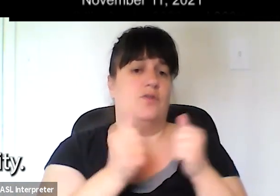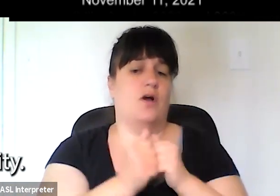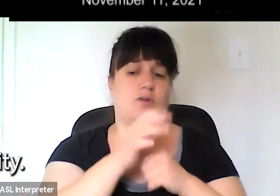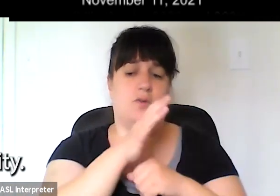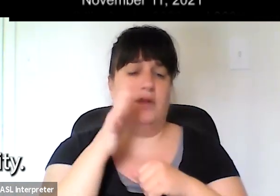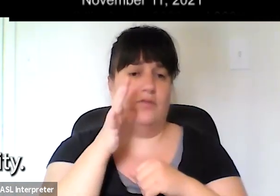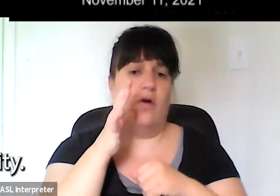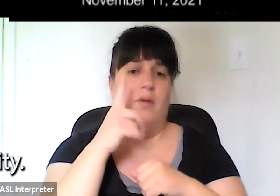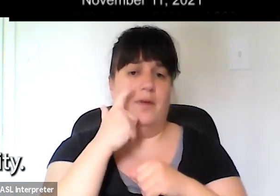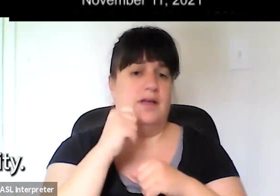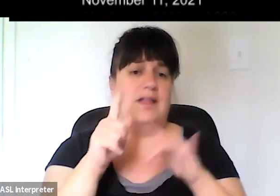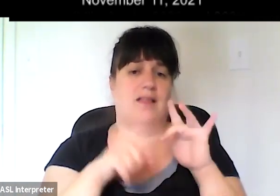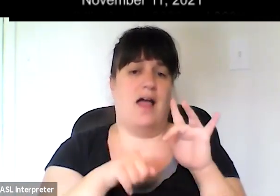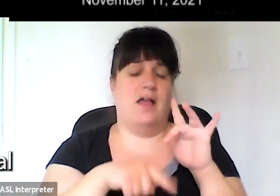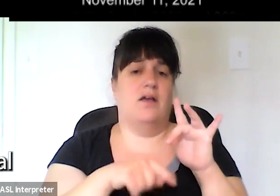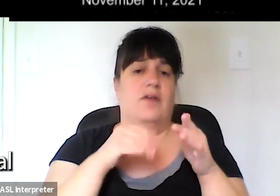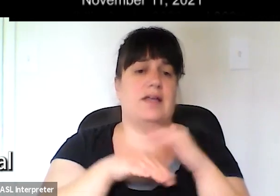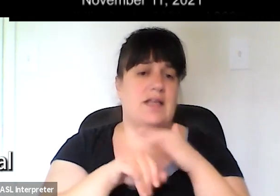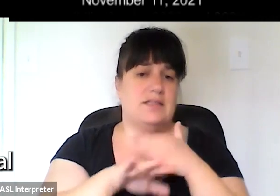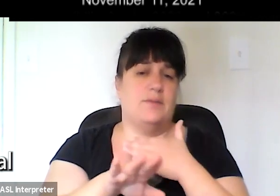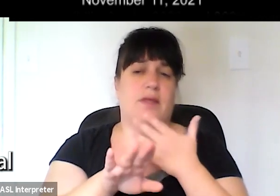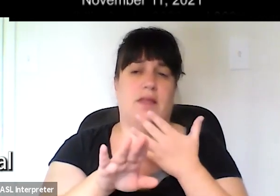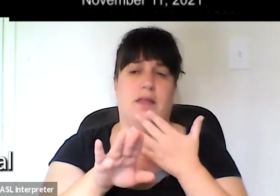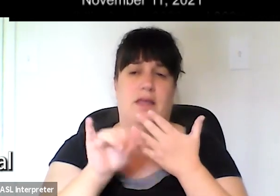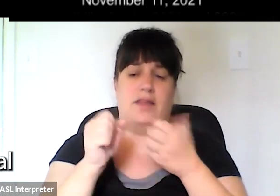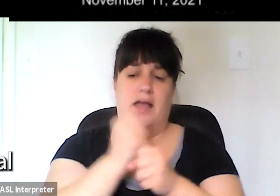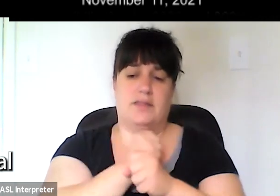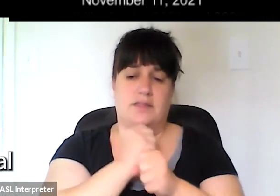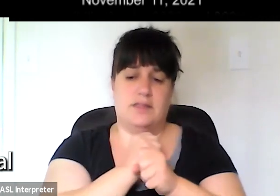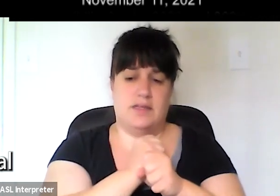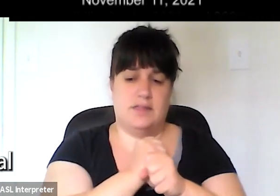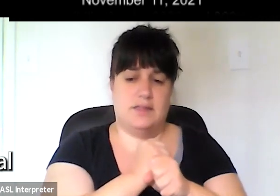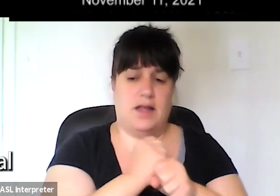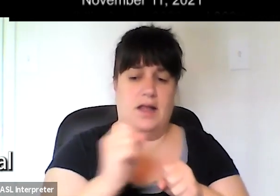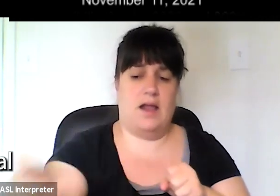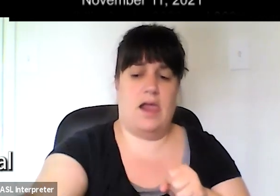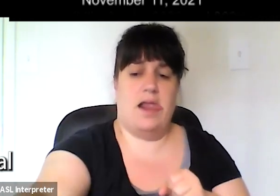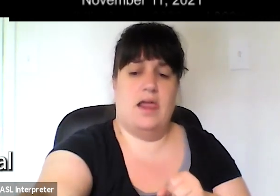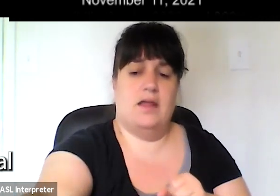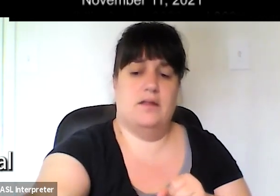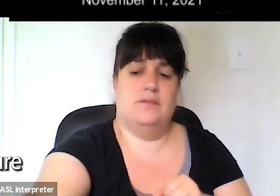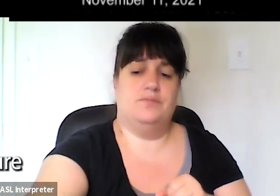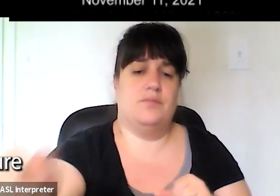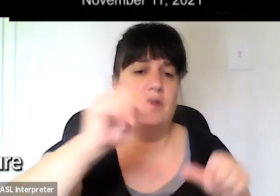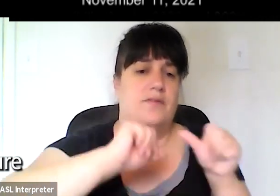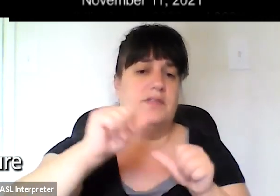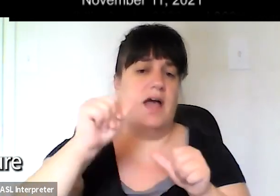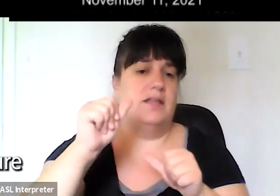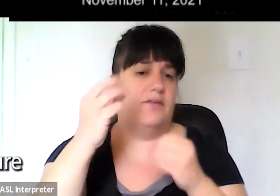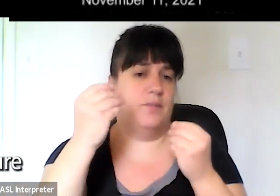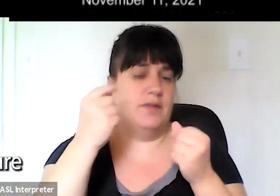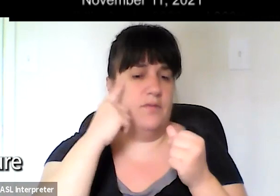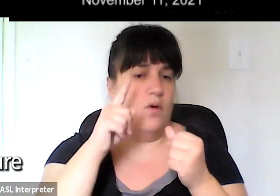because there is a lack of accessibility. In fact, there was a statistic that one page of scientific material for a 10th grade